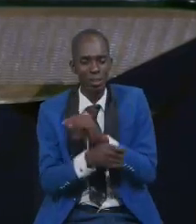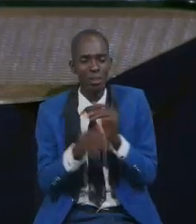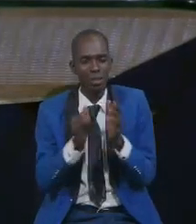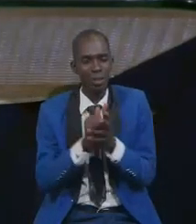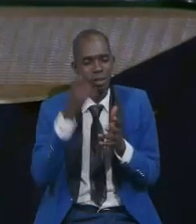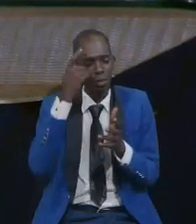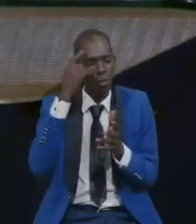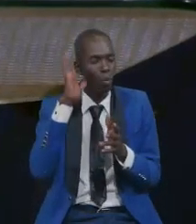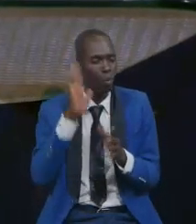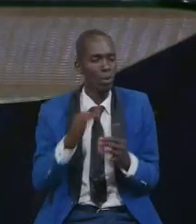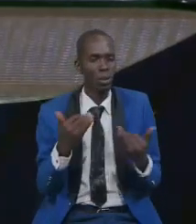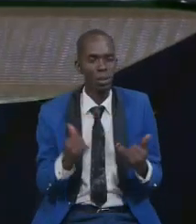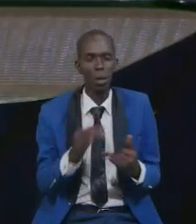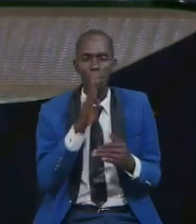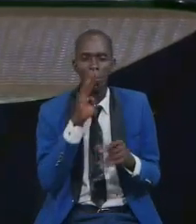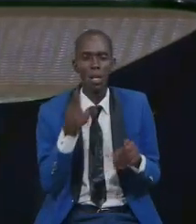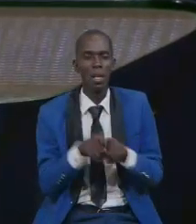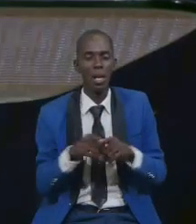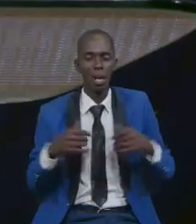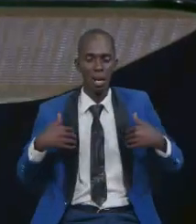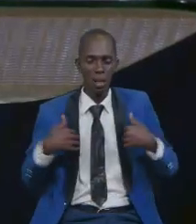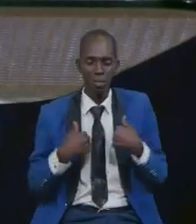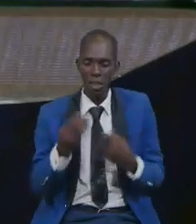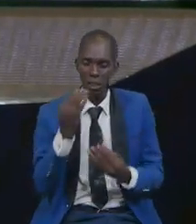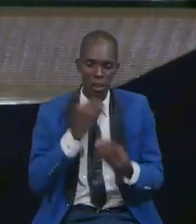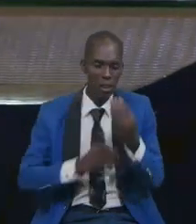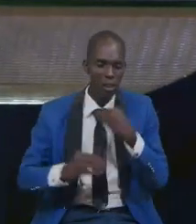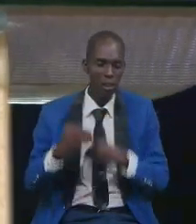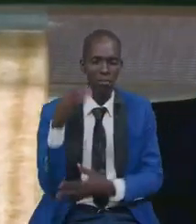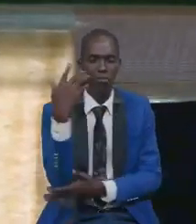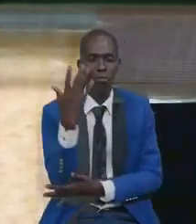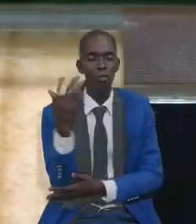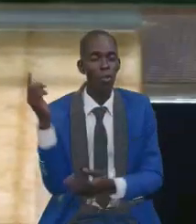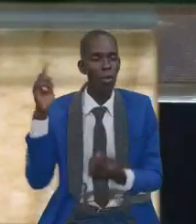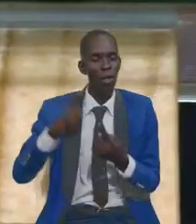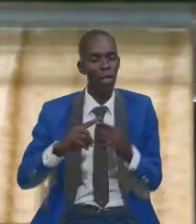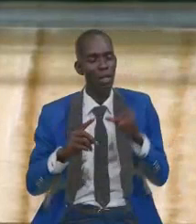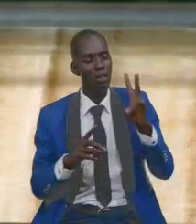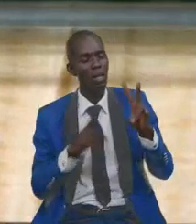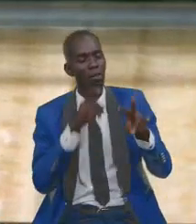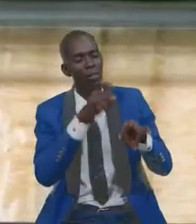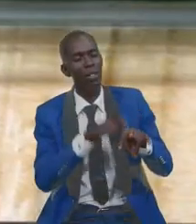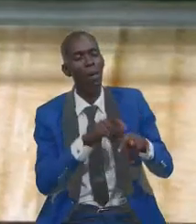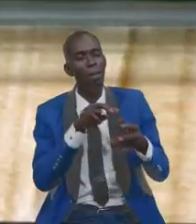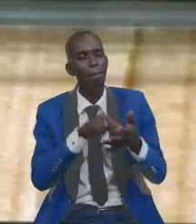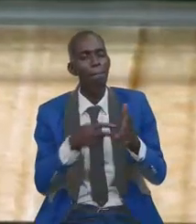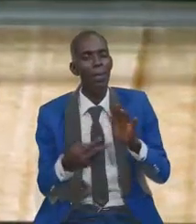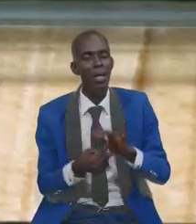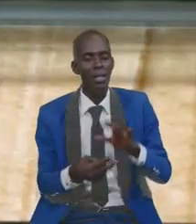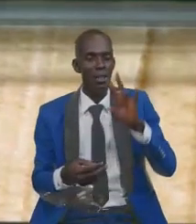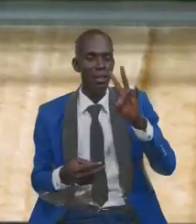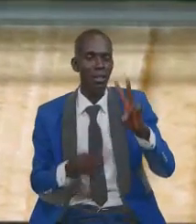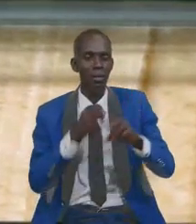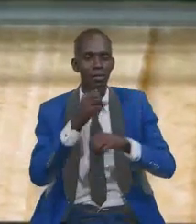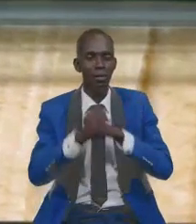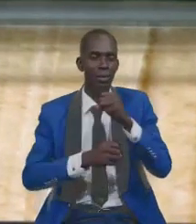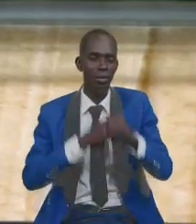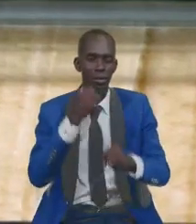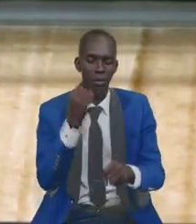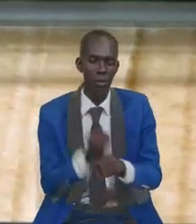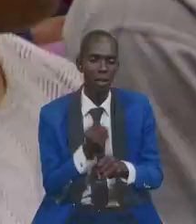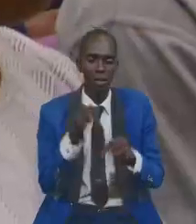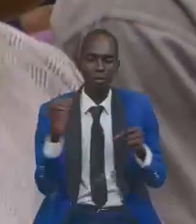open like animals, until seven times, seven seasons, 7 years